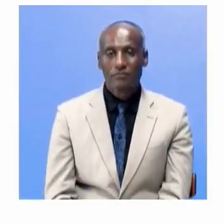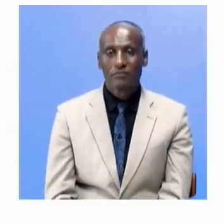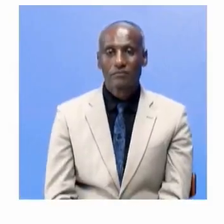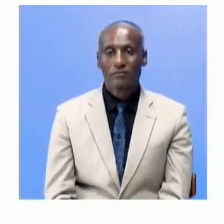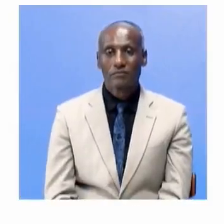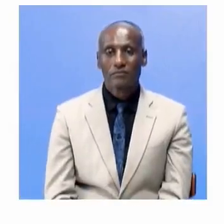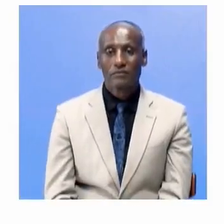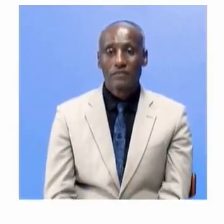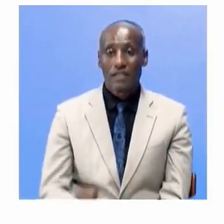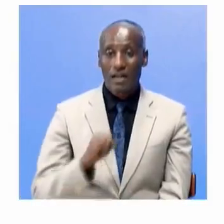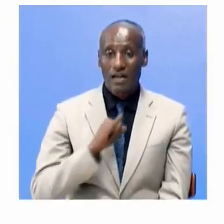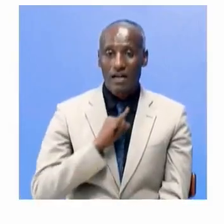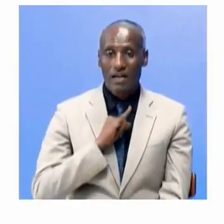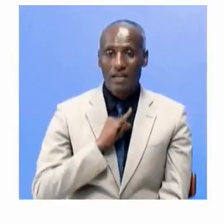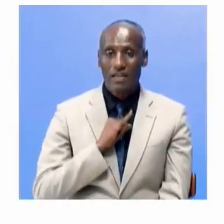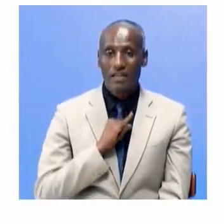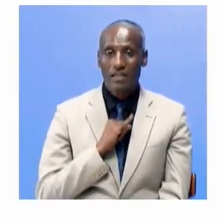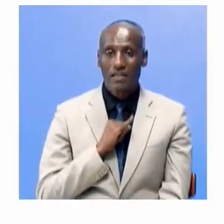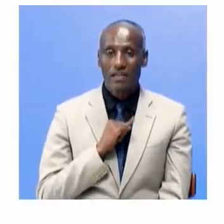I